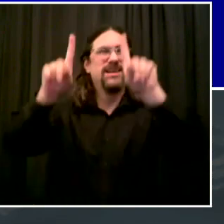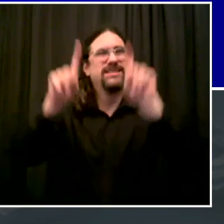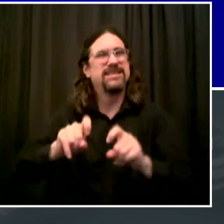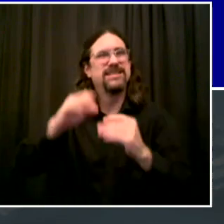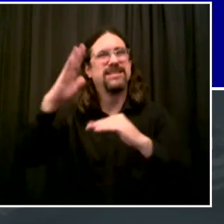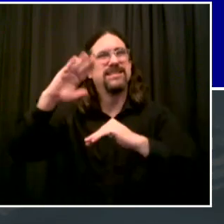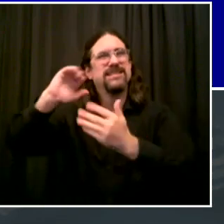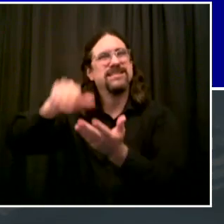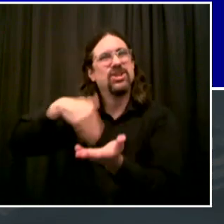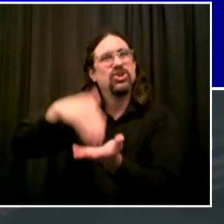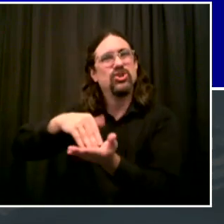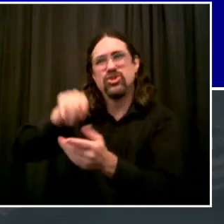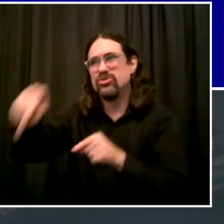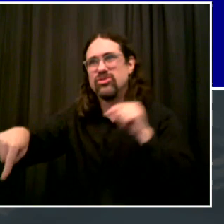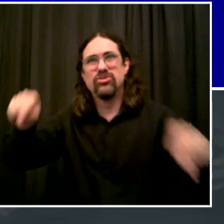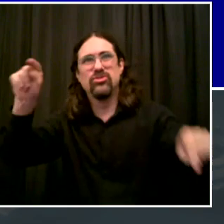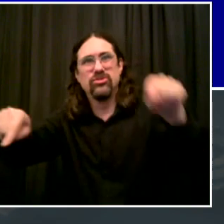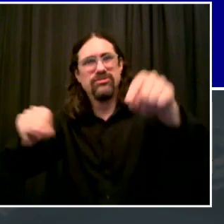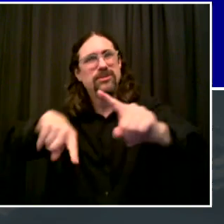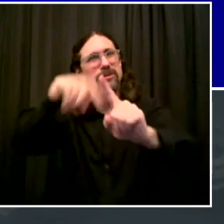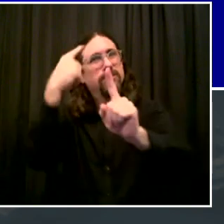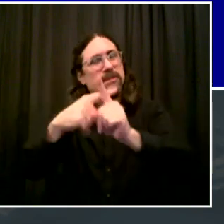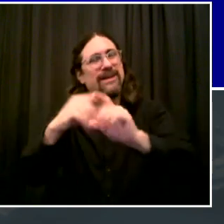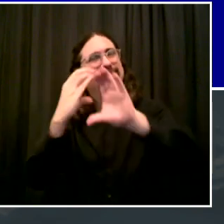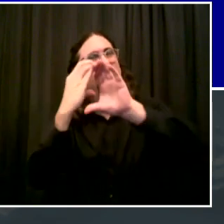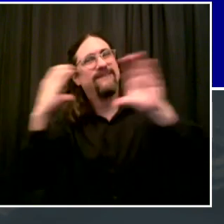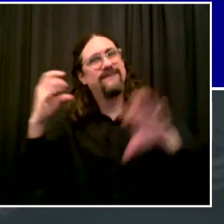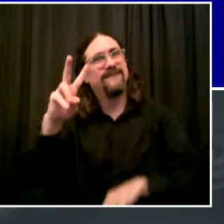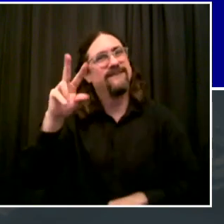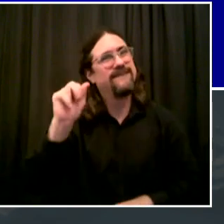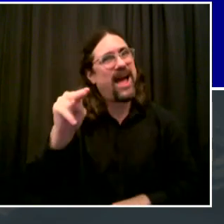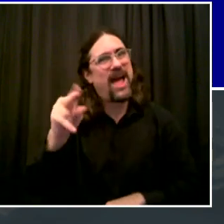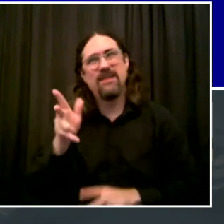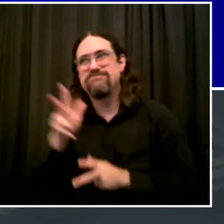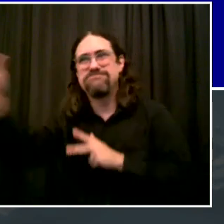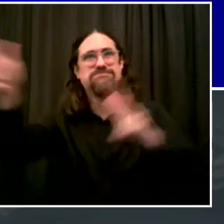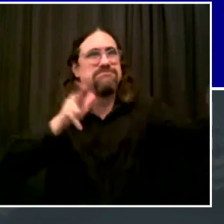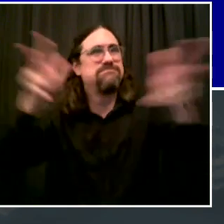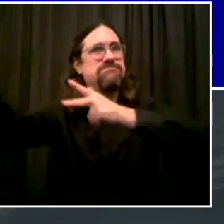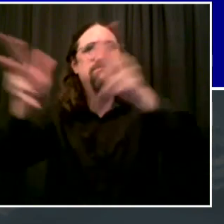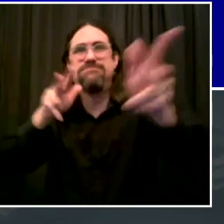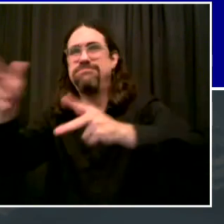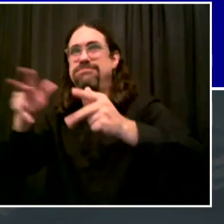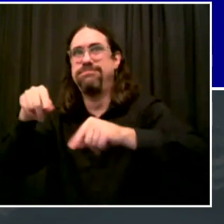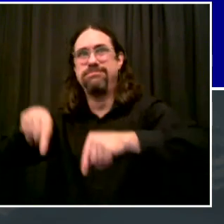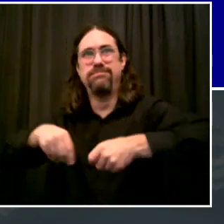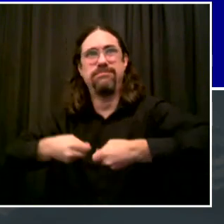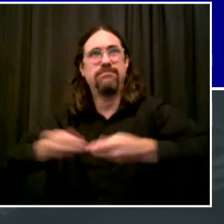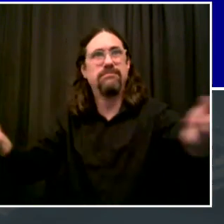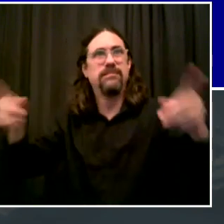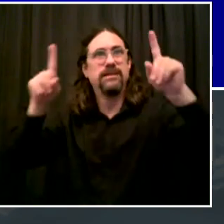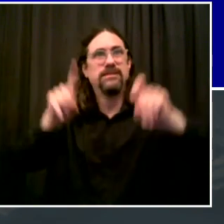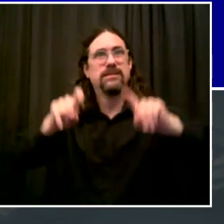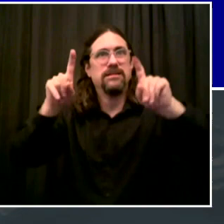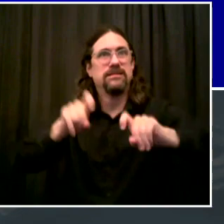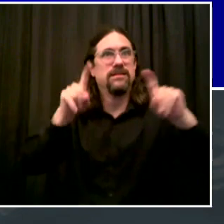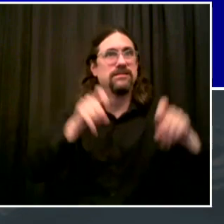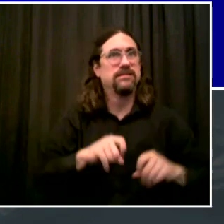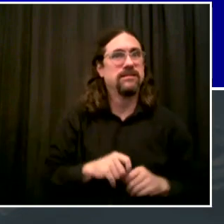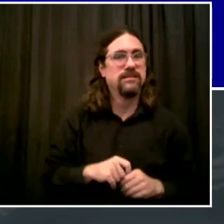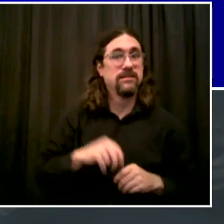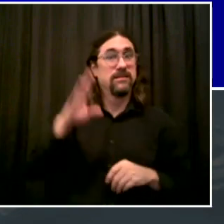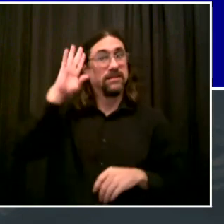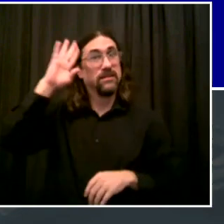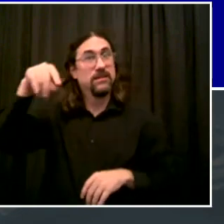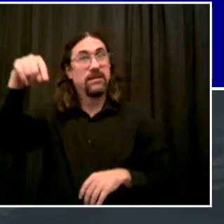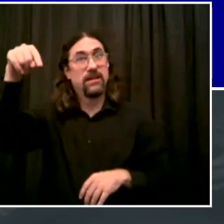this week we have a particular goal. We want to get 150,000 New Yorkers tested this week. And we want to encourage